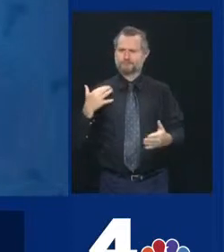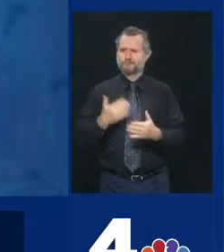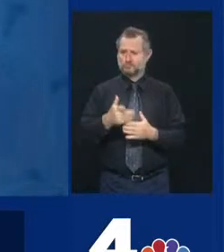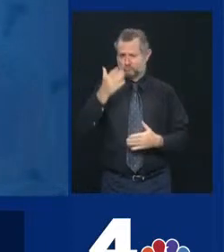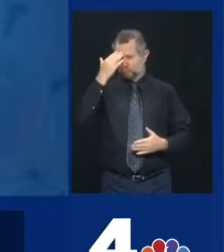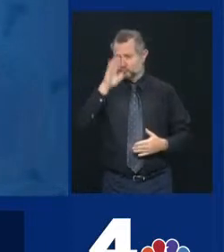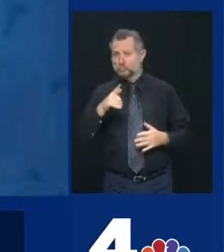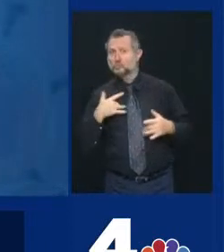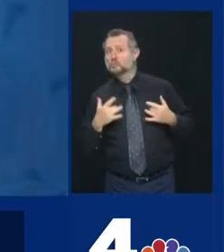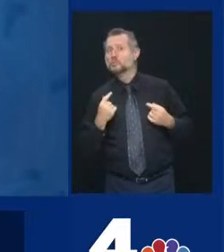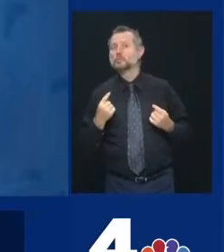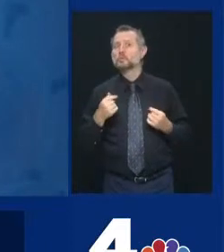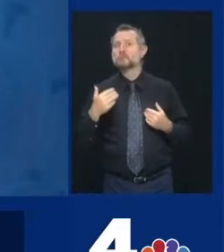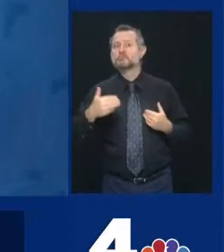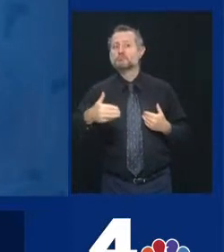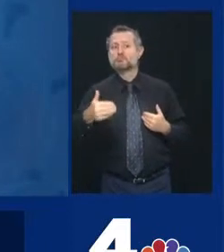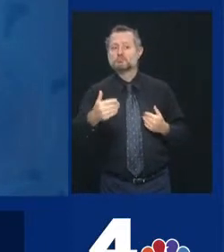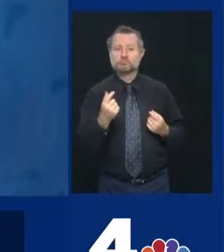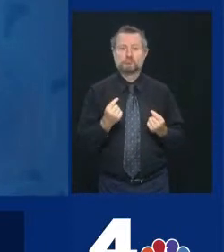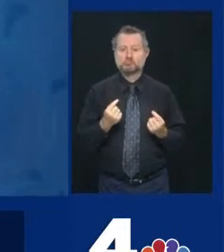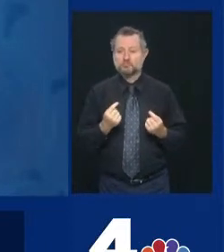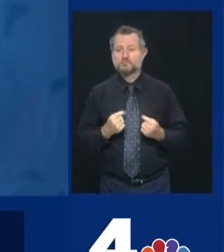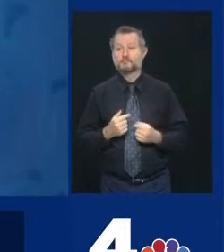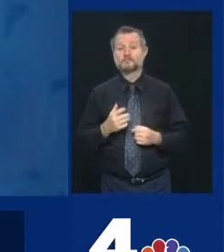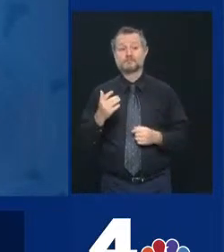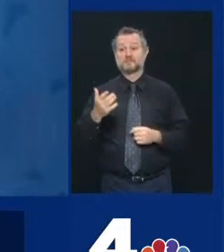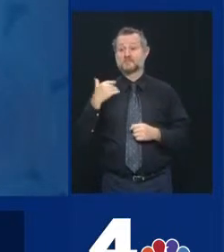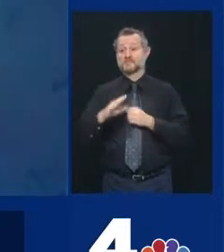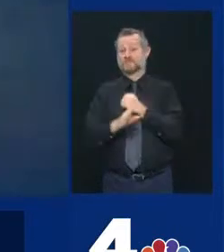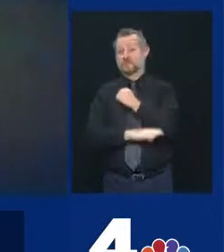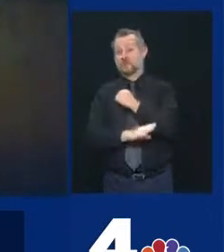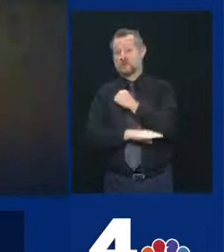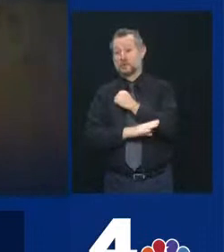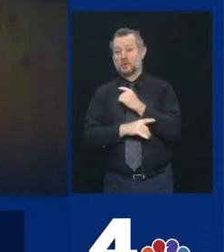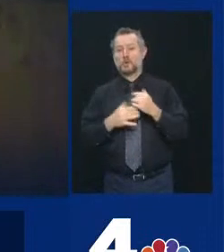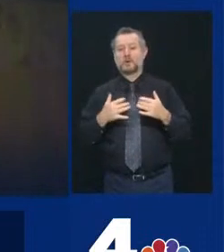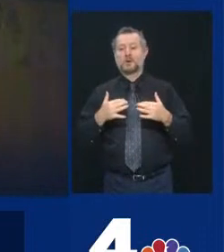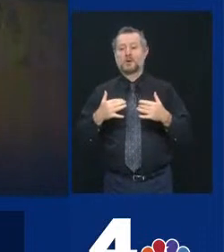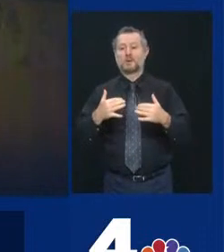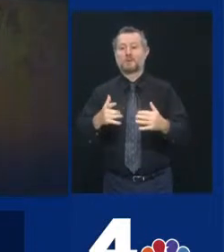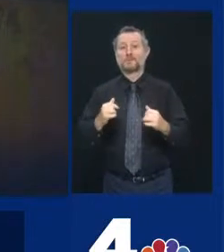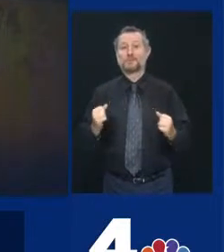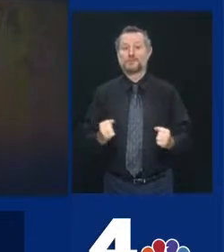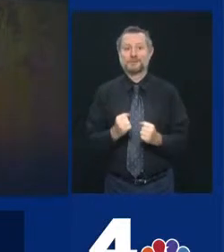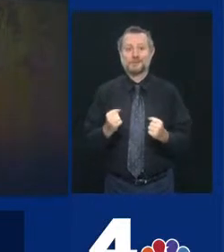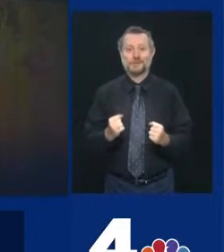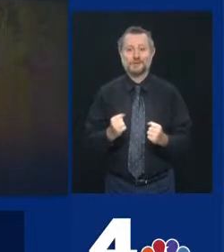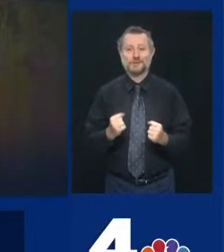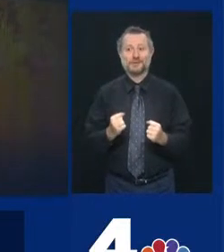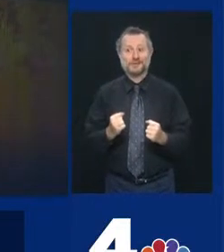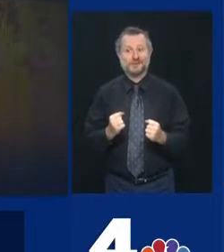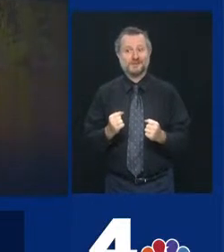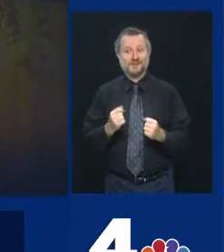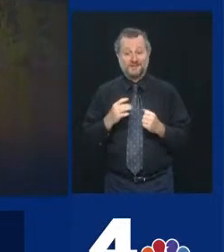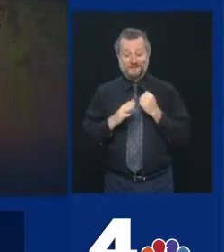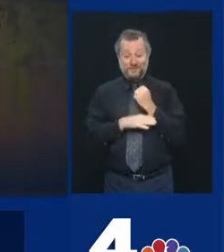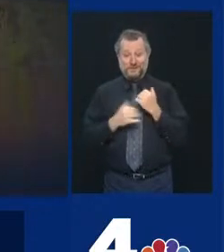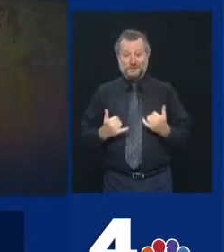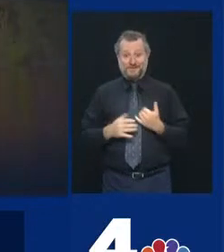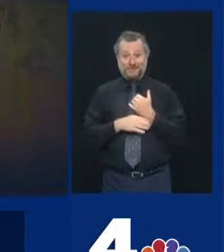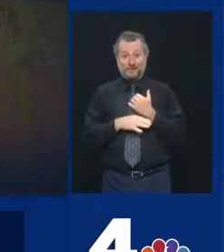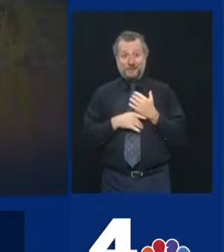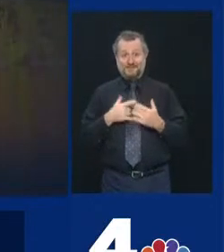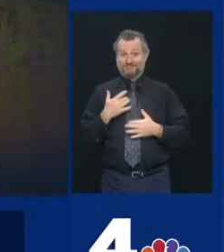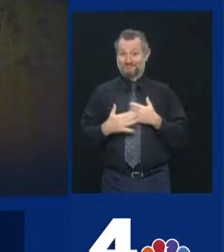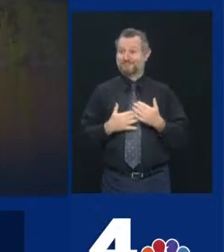Where do we go? Well, we come into the fall and then we come into the winter, right? In the fall, as predicted, if